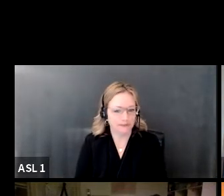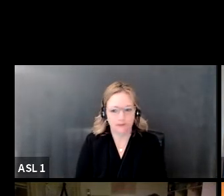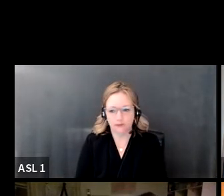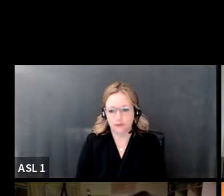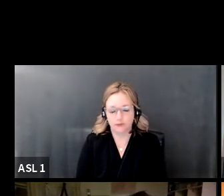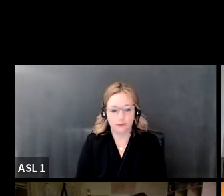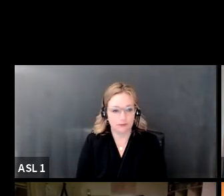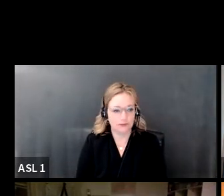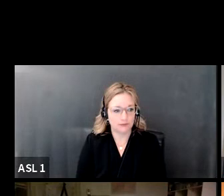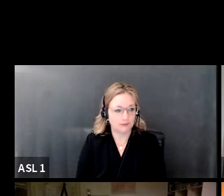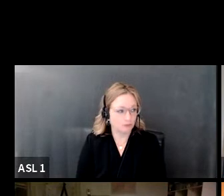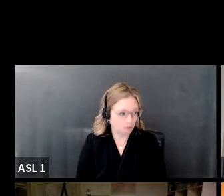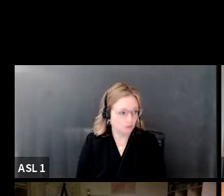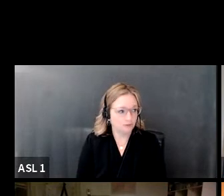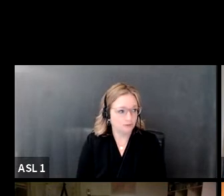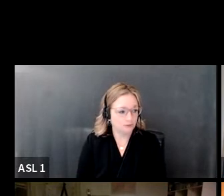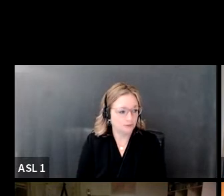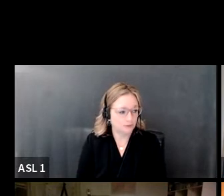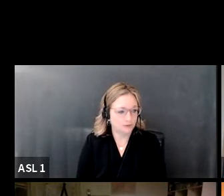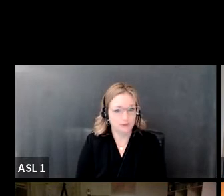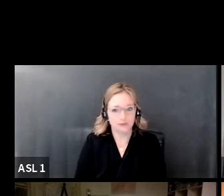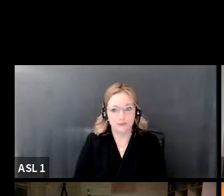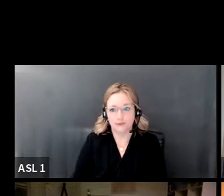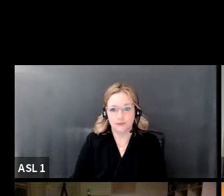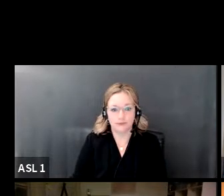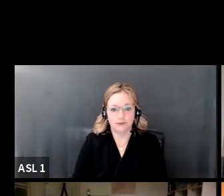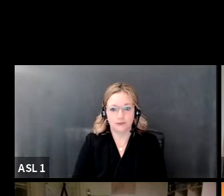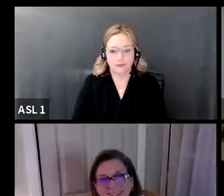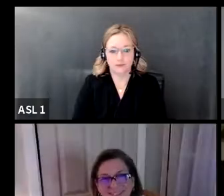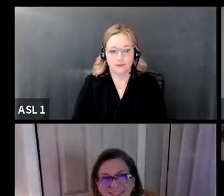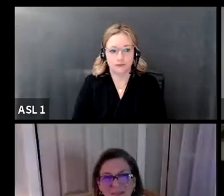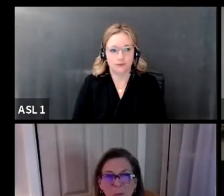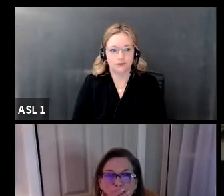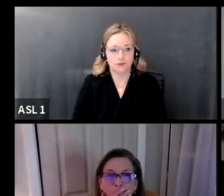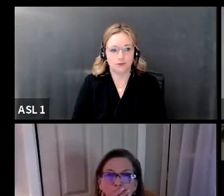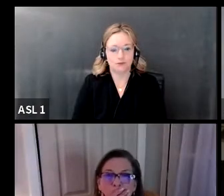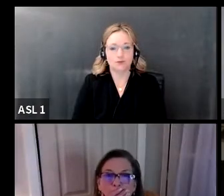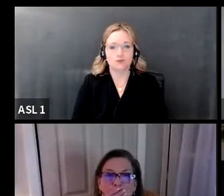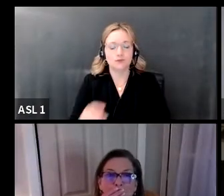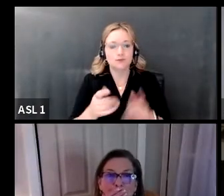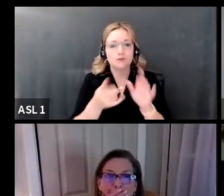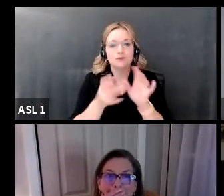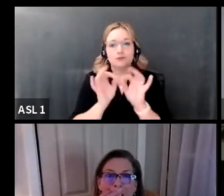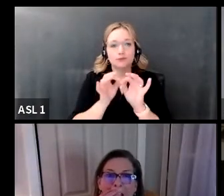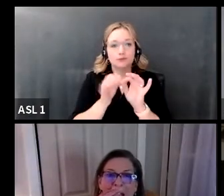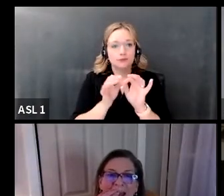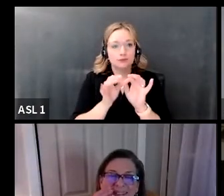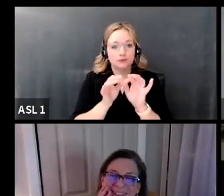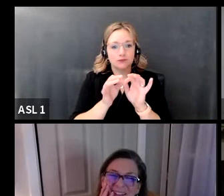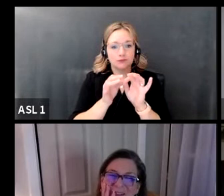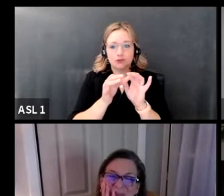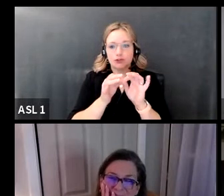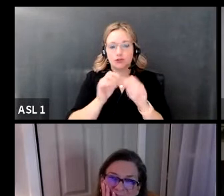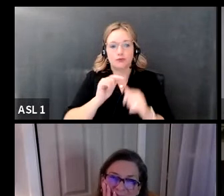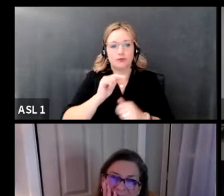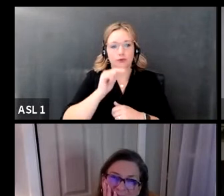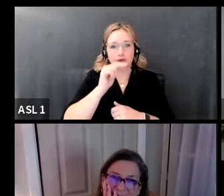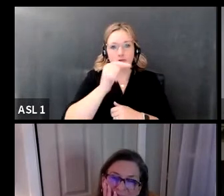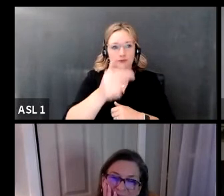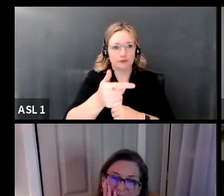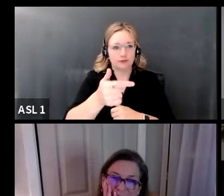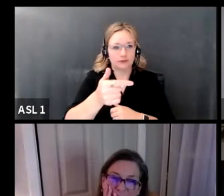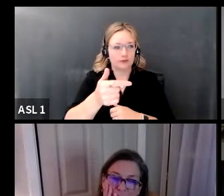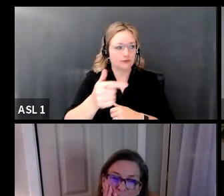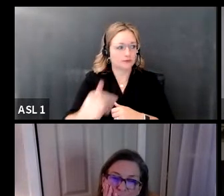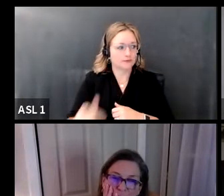one um oh yeah no um so there's just a couple things i wanted to talk about